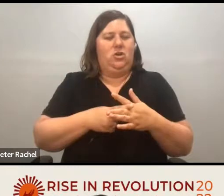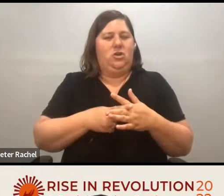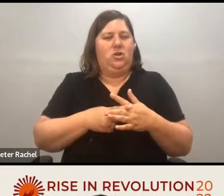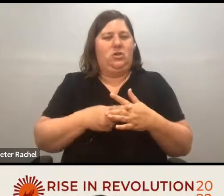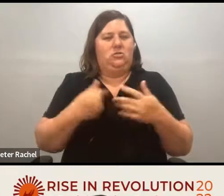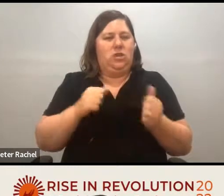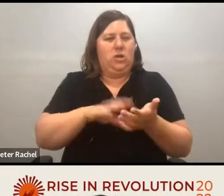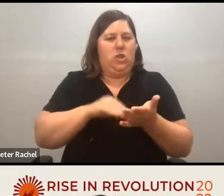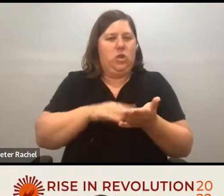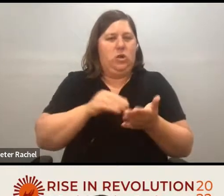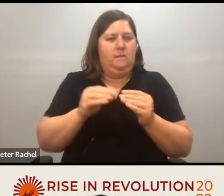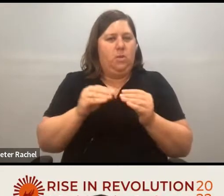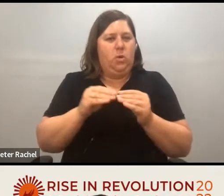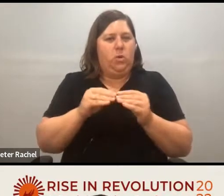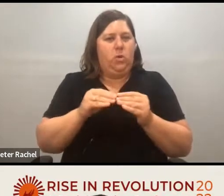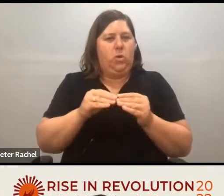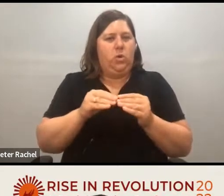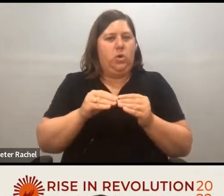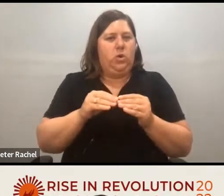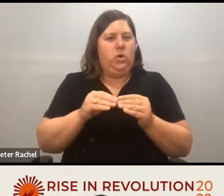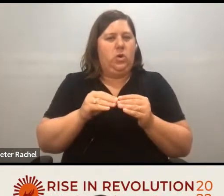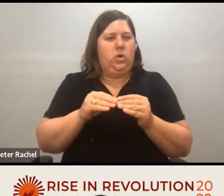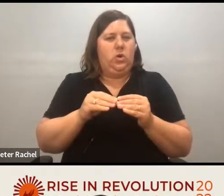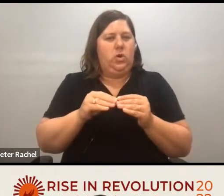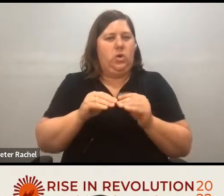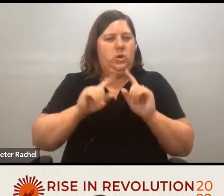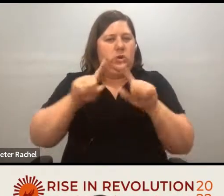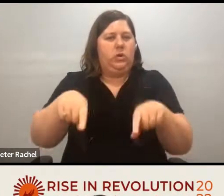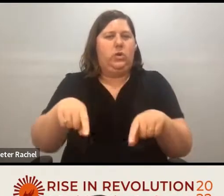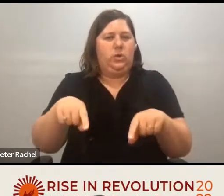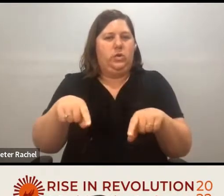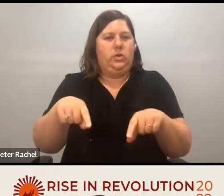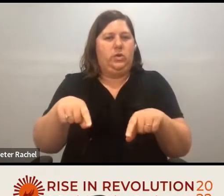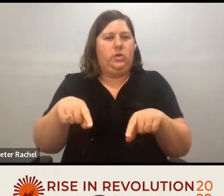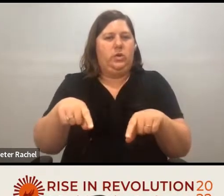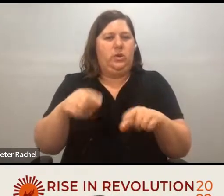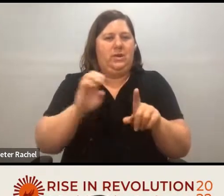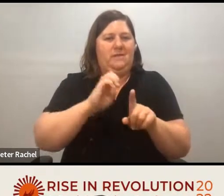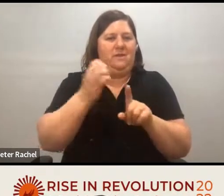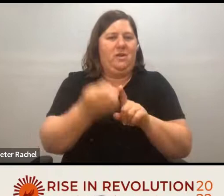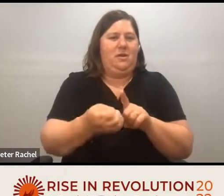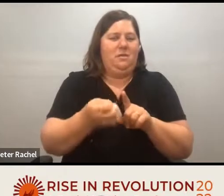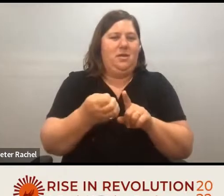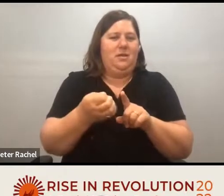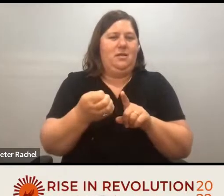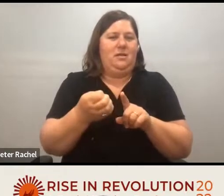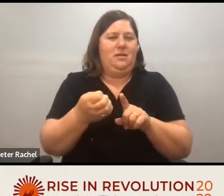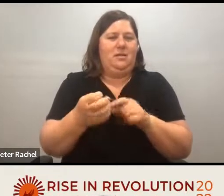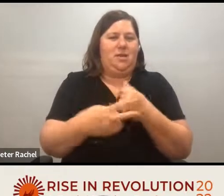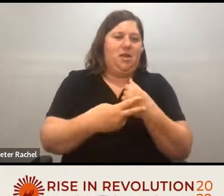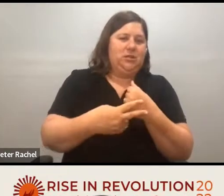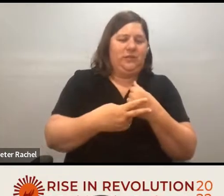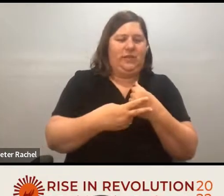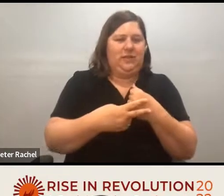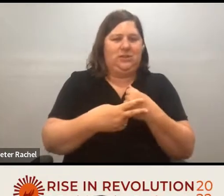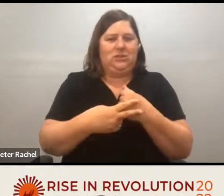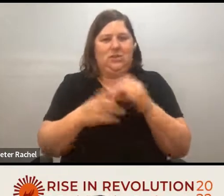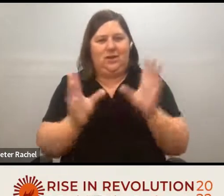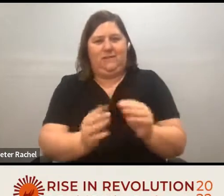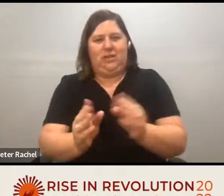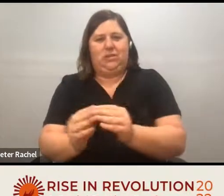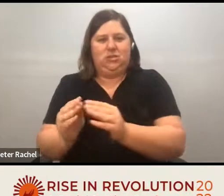like learn more about it, you know, they were go to these land trusts and environmental conventions and conservation land things of